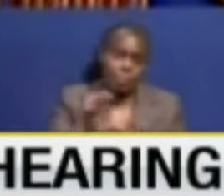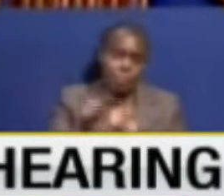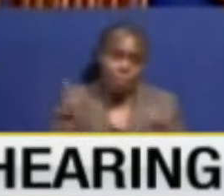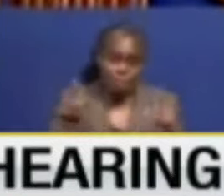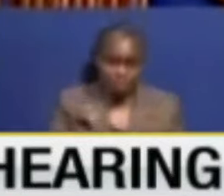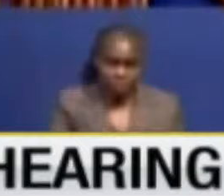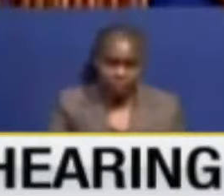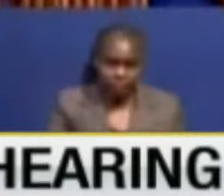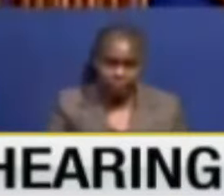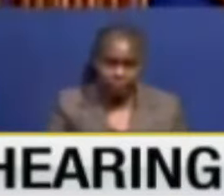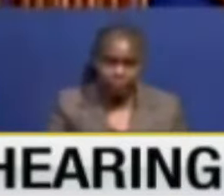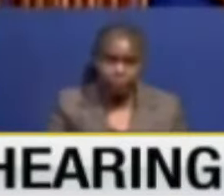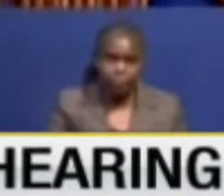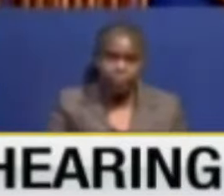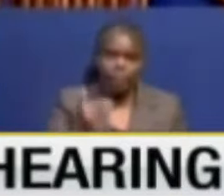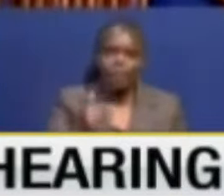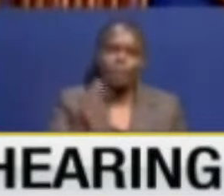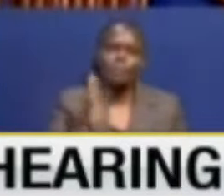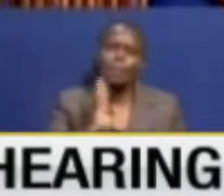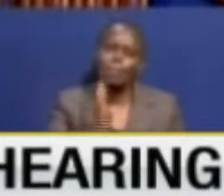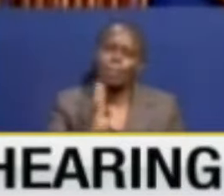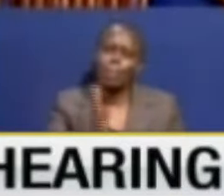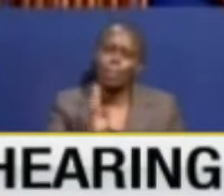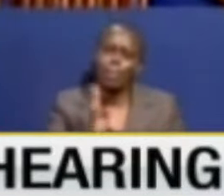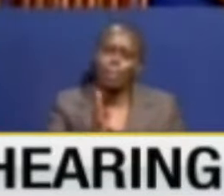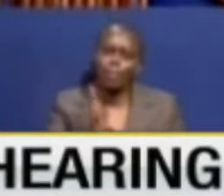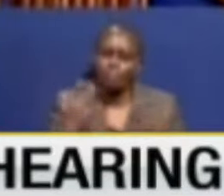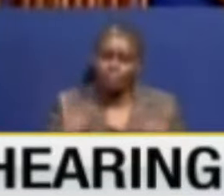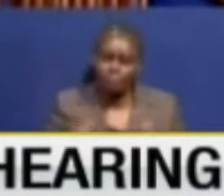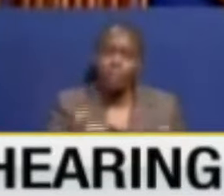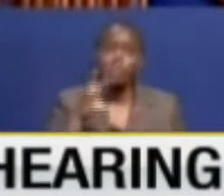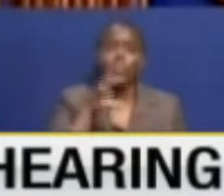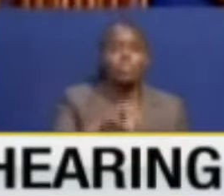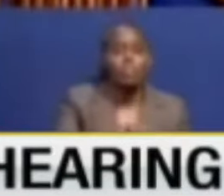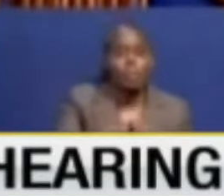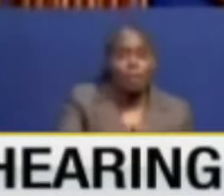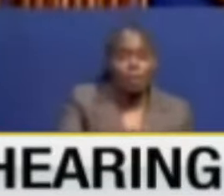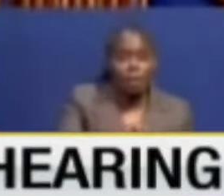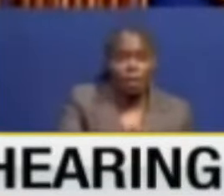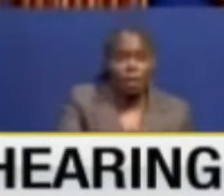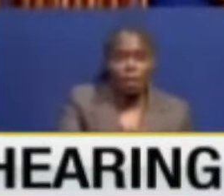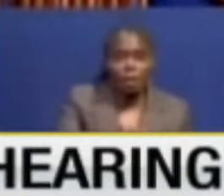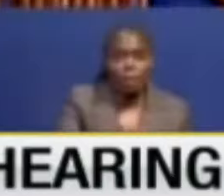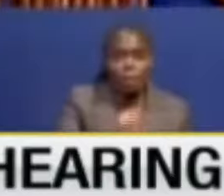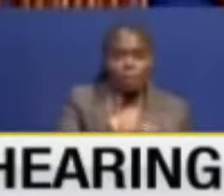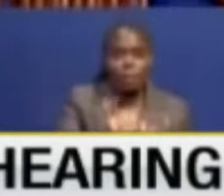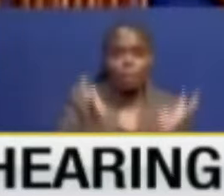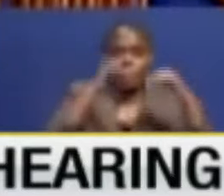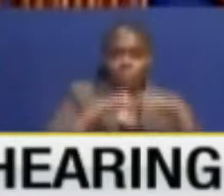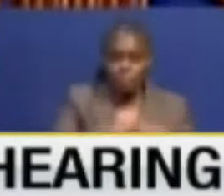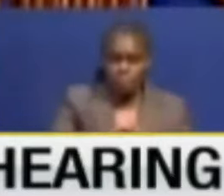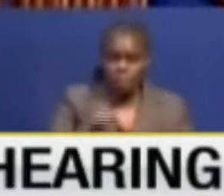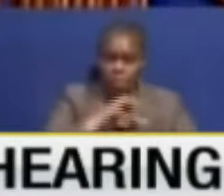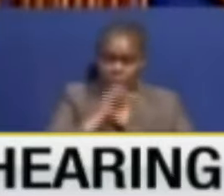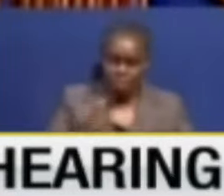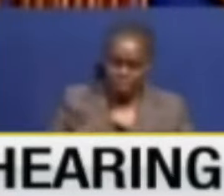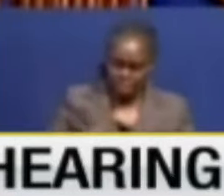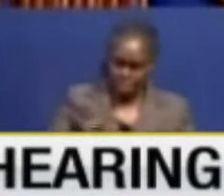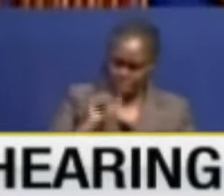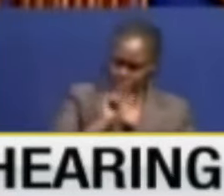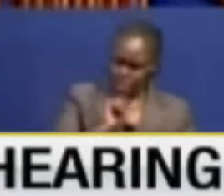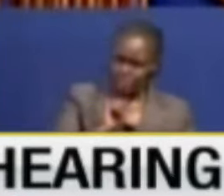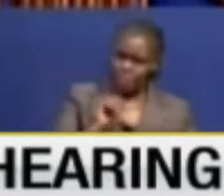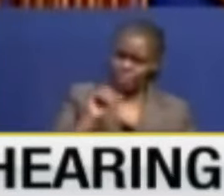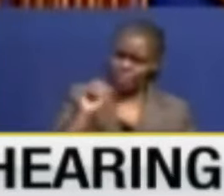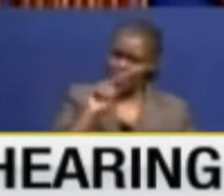commence. After the presentation of the case by the County Assembly, Honorable Senators will be given an opportunity to ask questions or